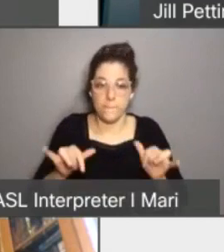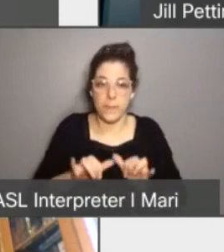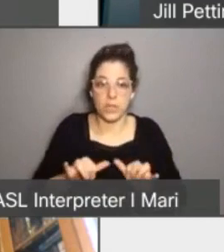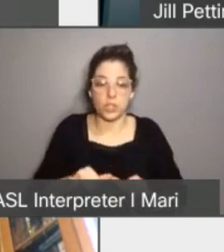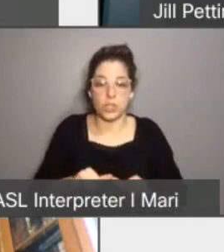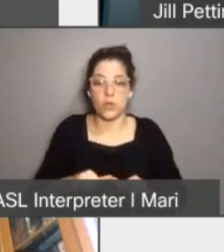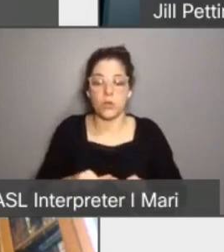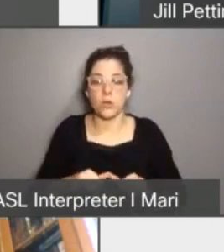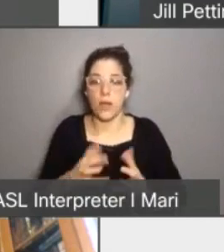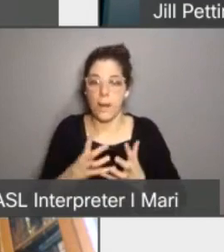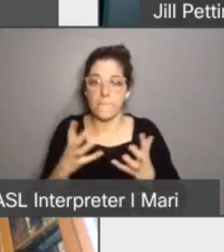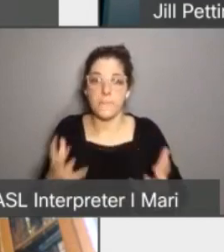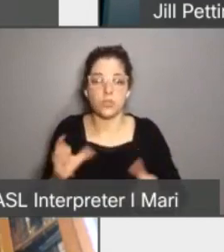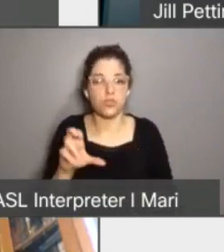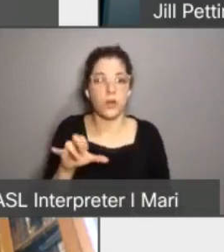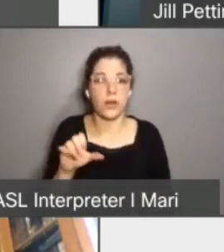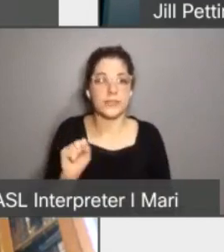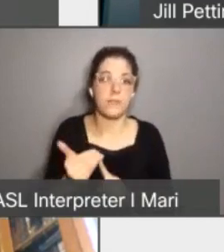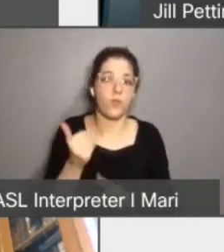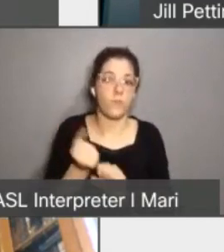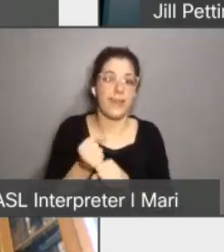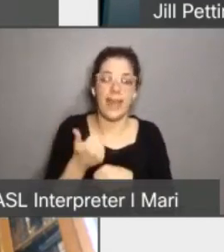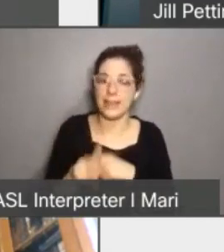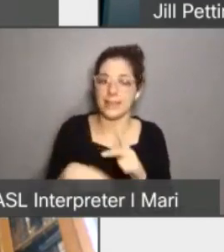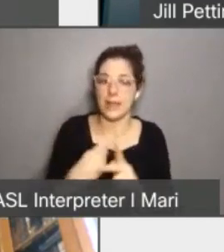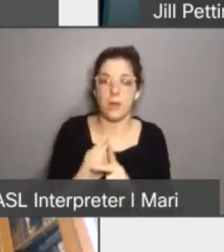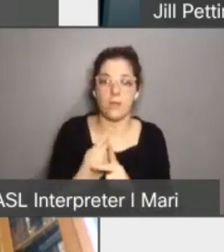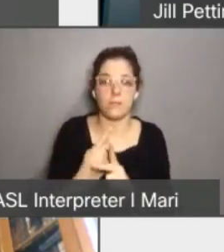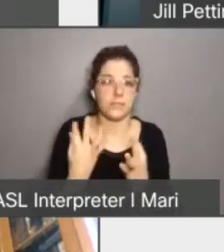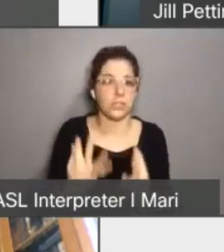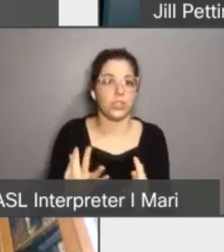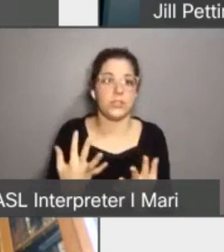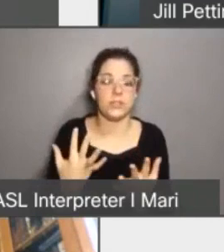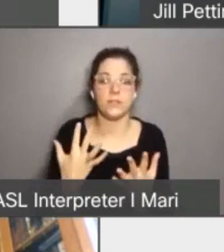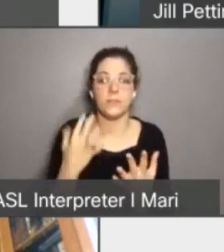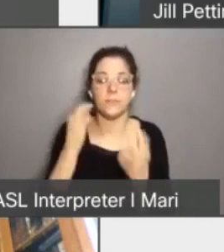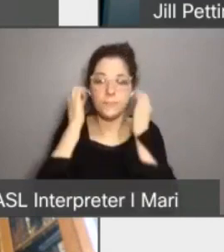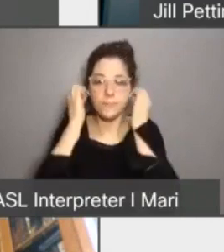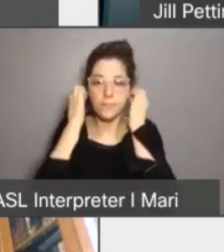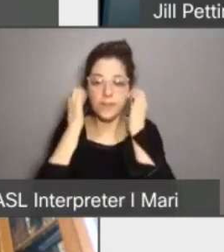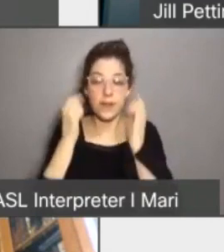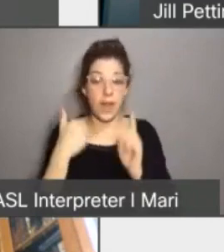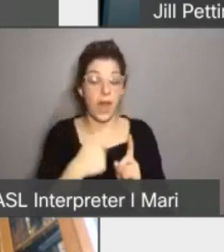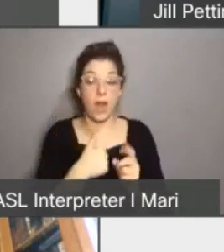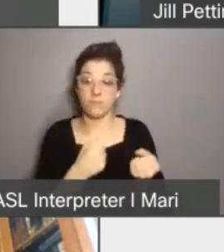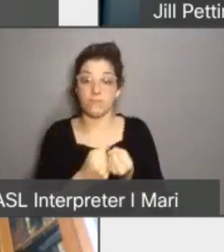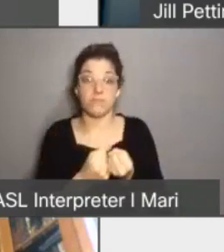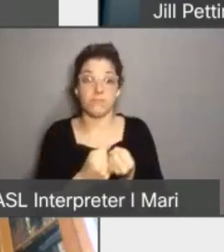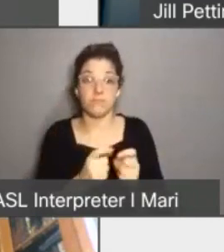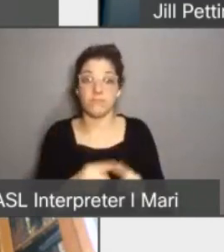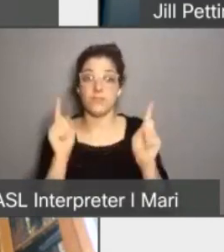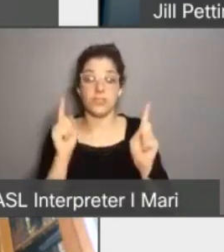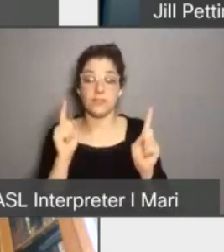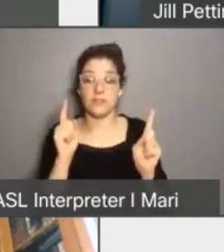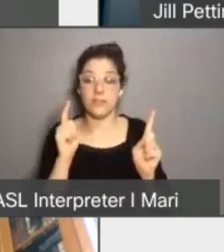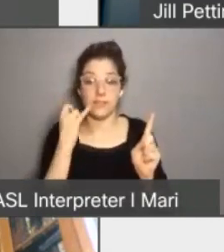the magnitude of the crisis before you can make any type of intelligent decisions. And look, I'm all for a different flag or symbol